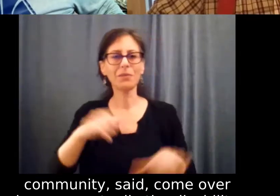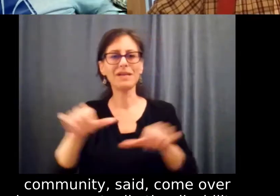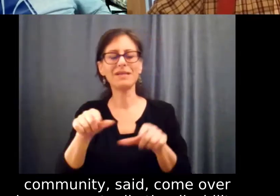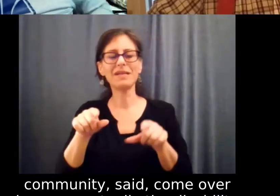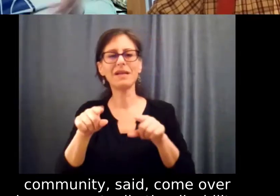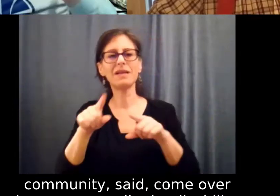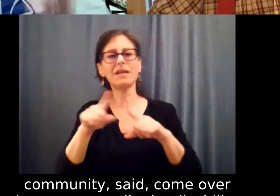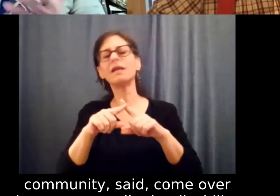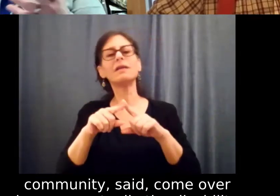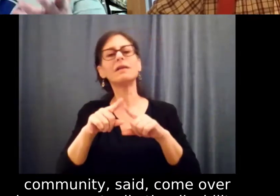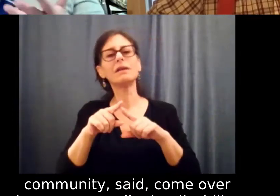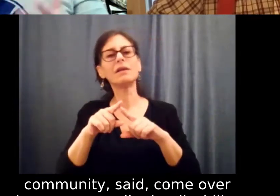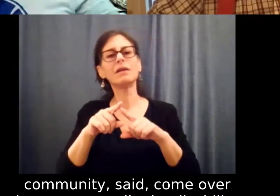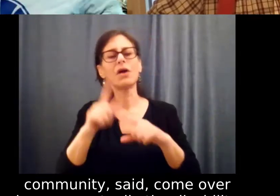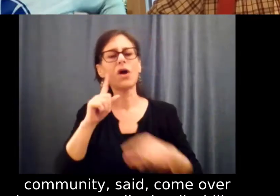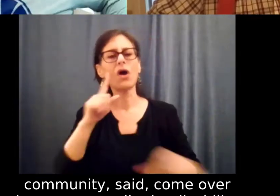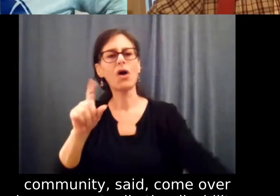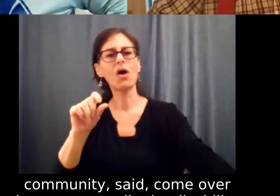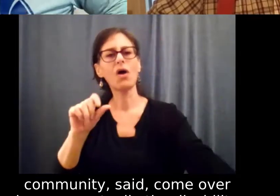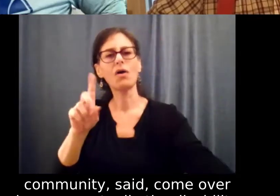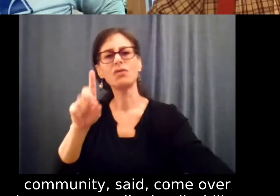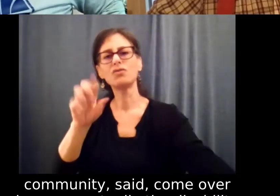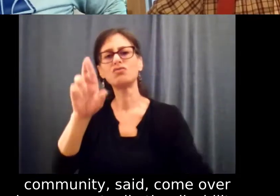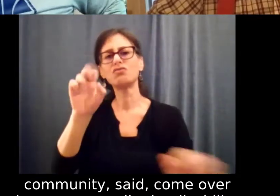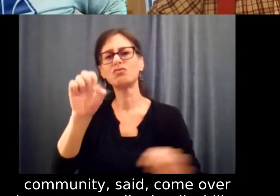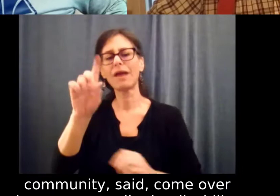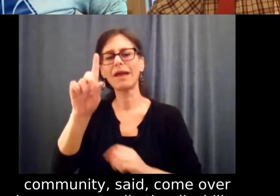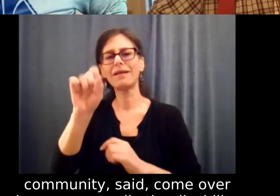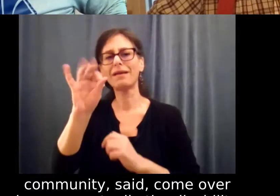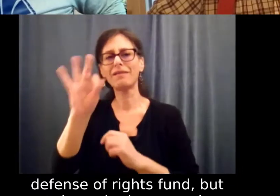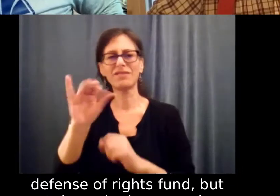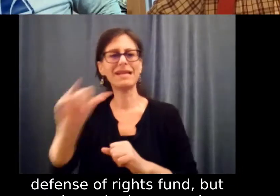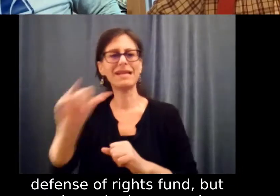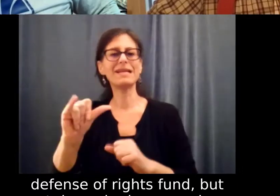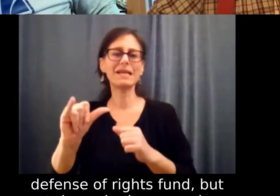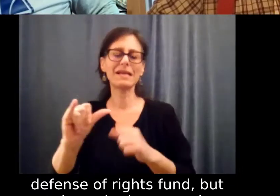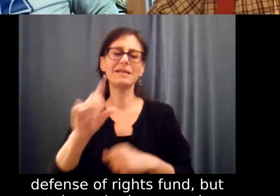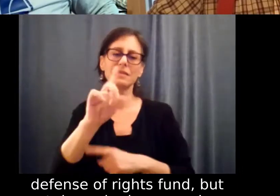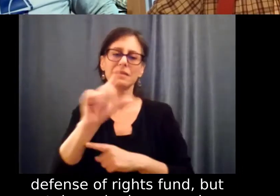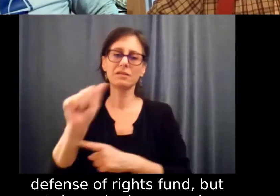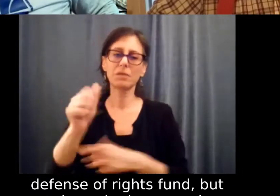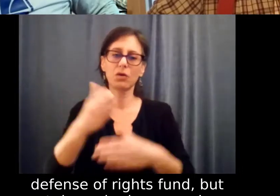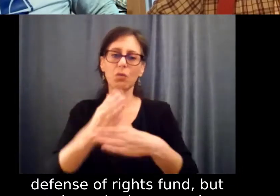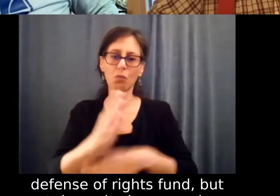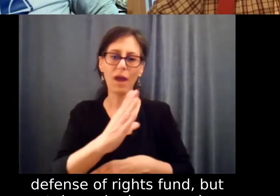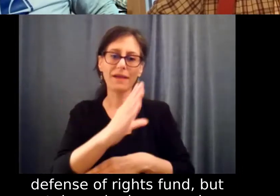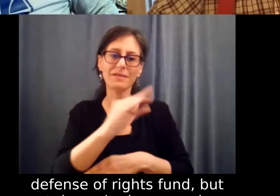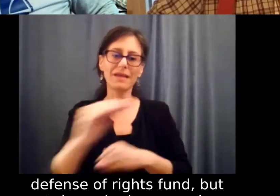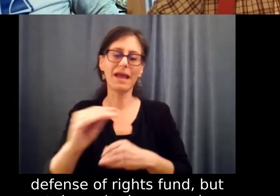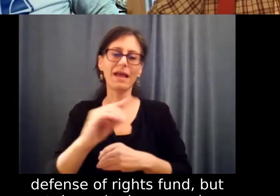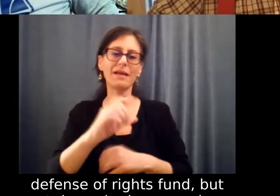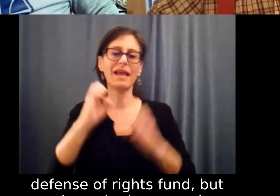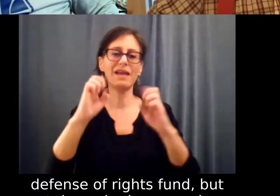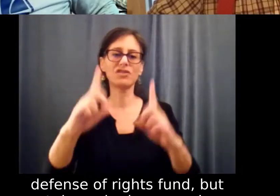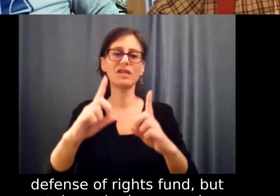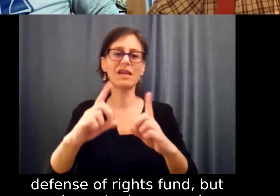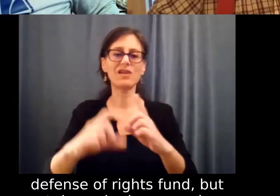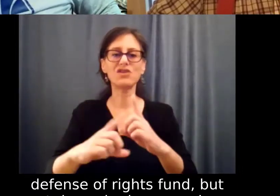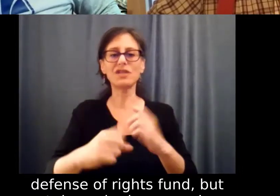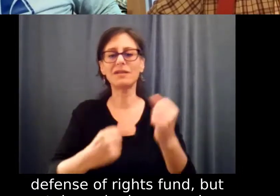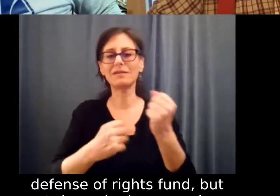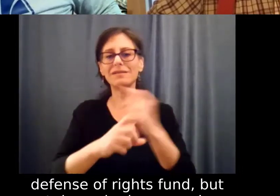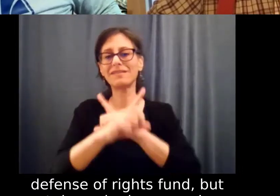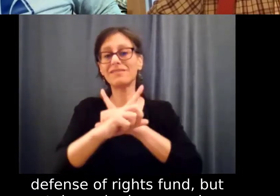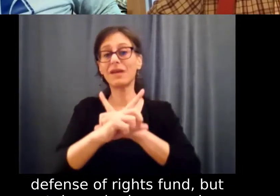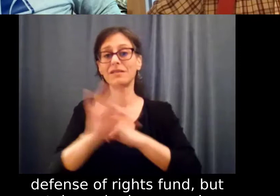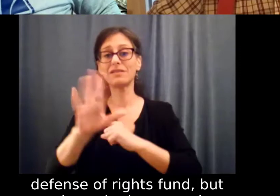DREDF. For a lot of folks may know DREDF, the Disability Rights Education Defense Fund. And we sat down and had, well, I was